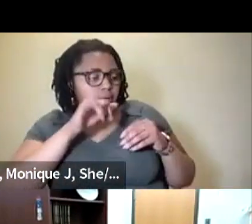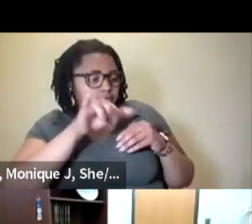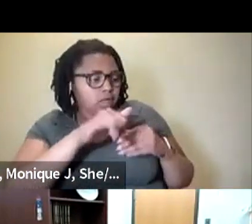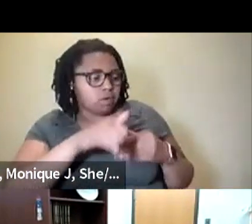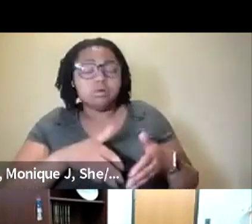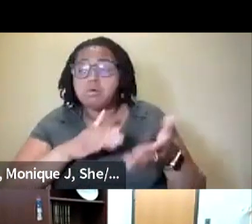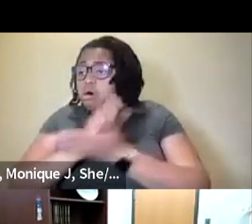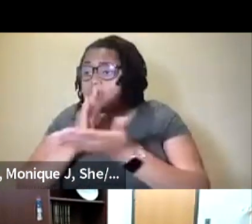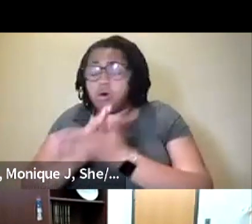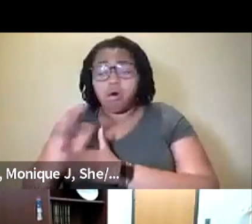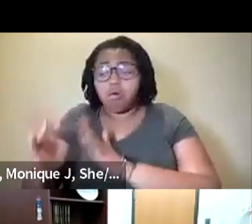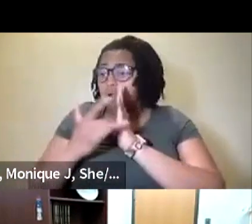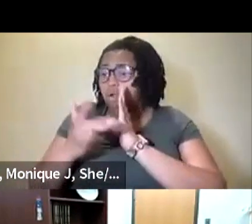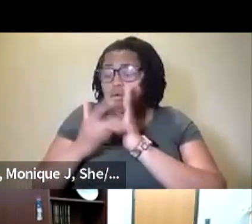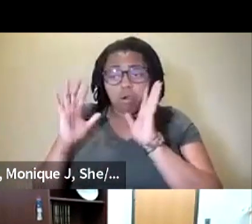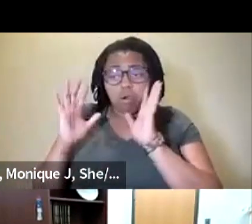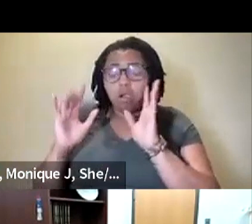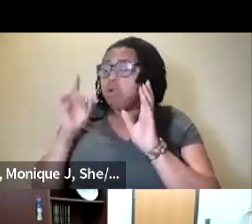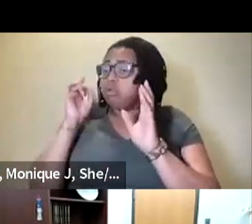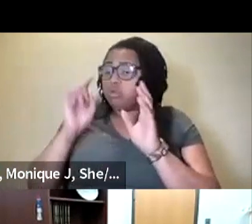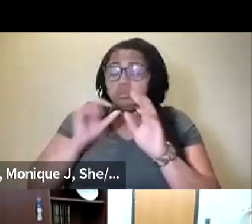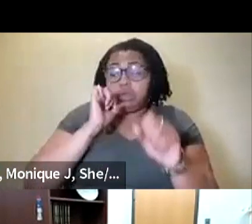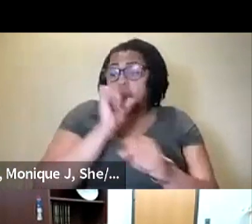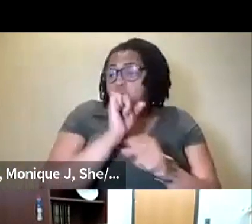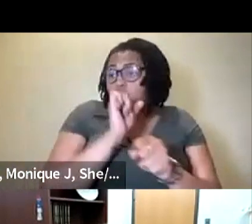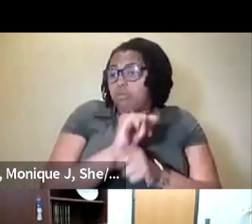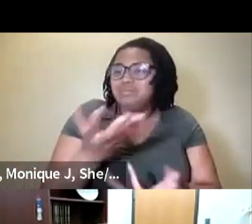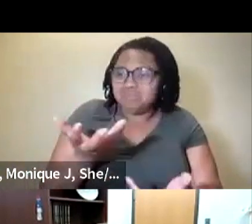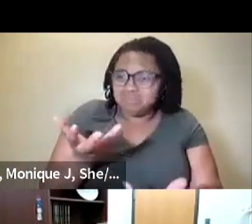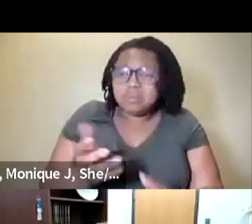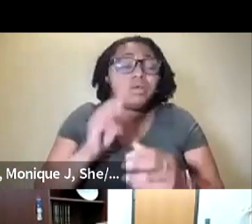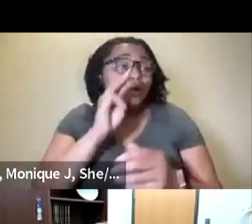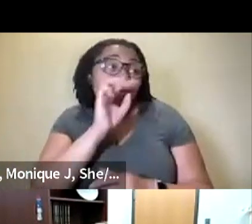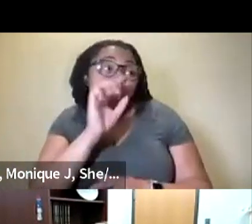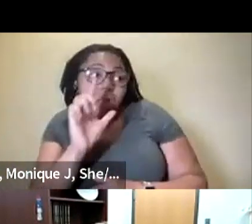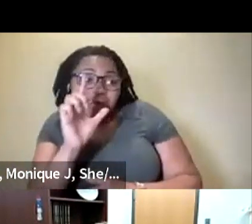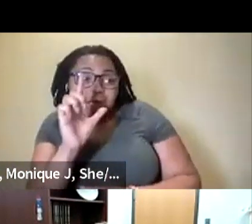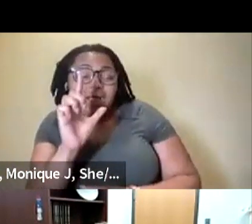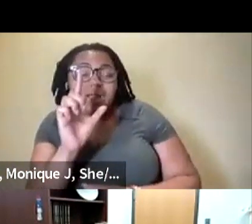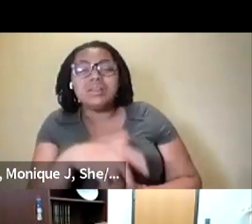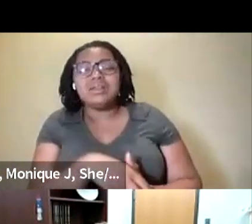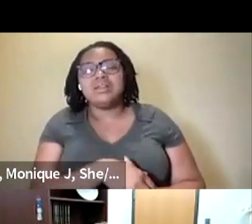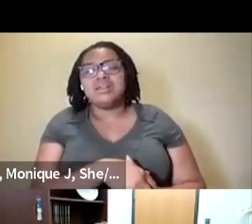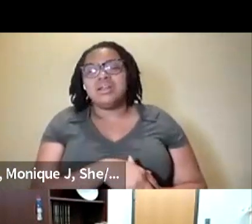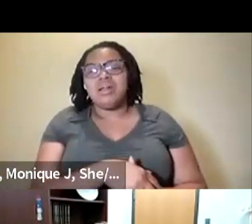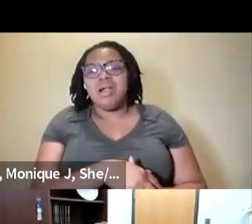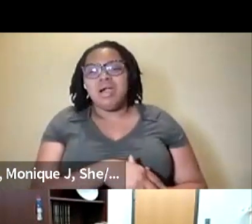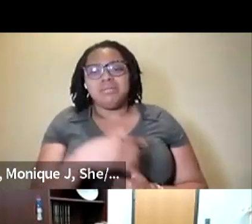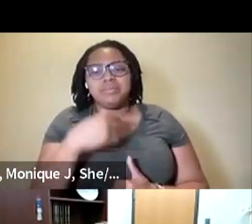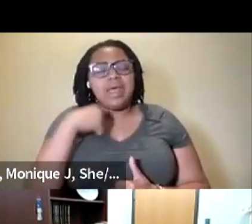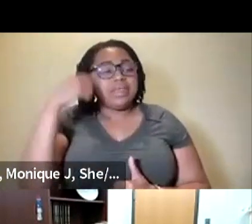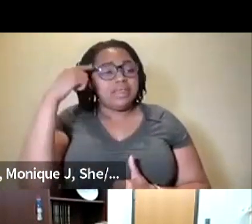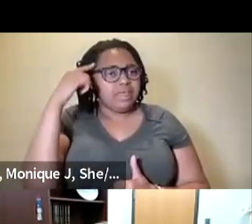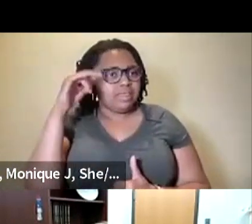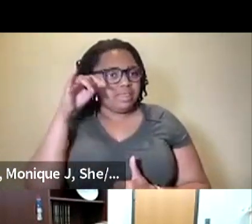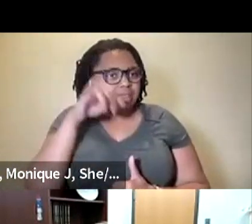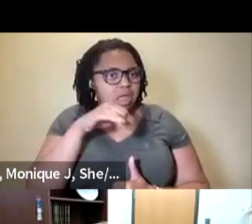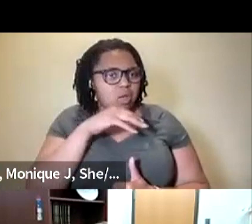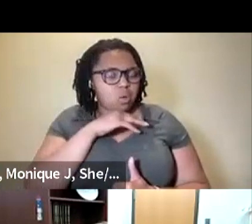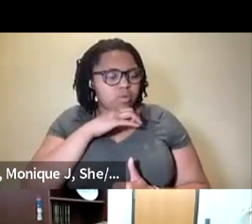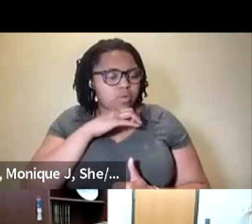all right. It's technology. It's supposed to not work. Well, I think that this was